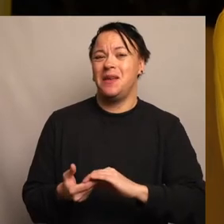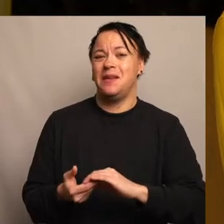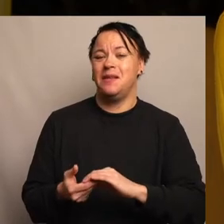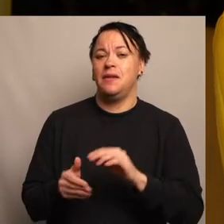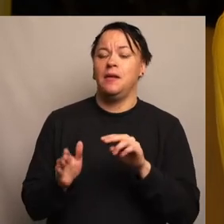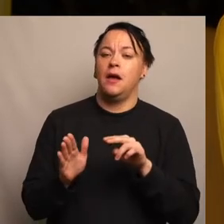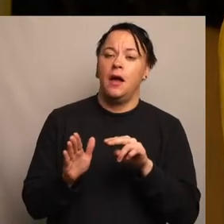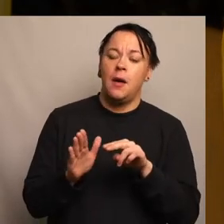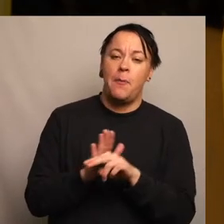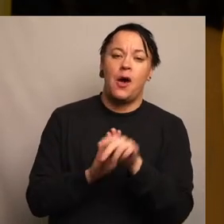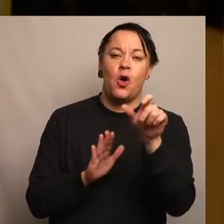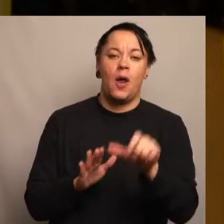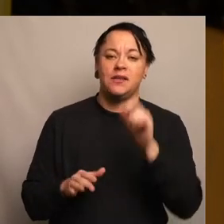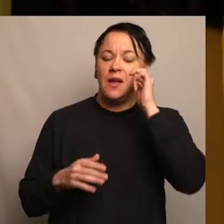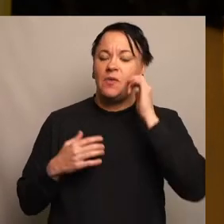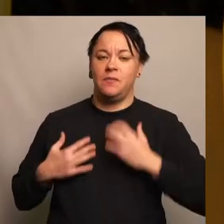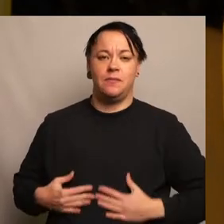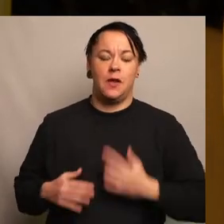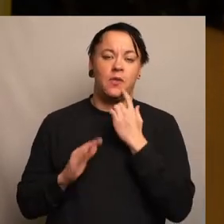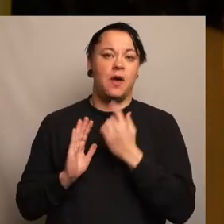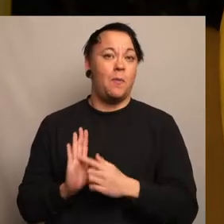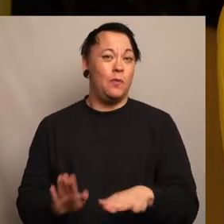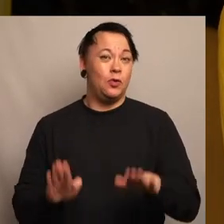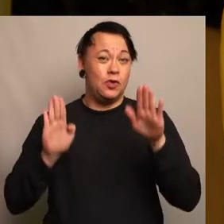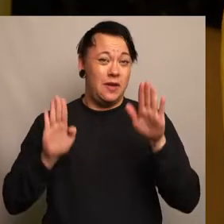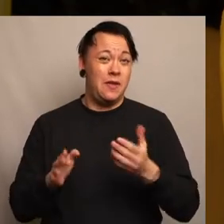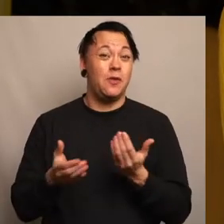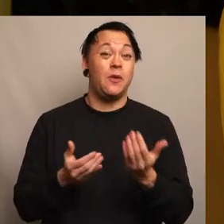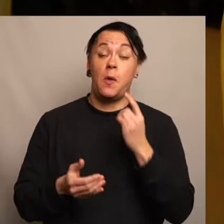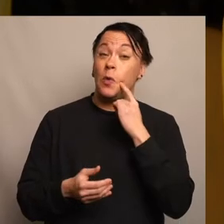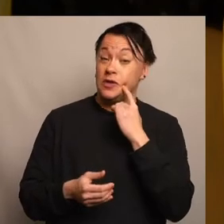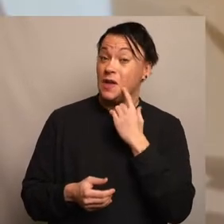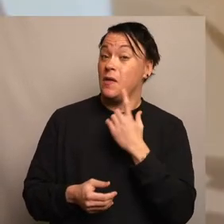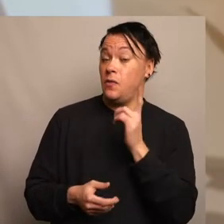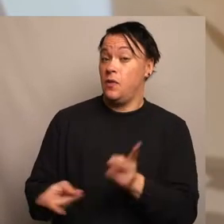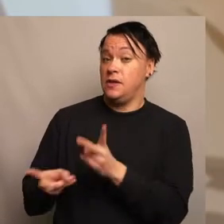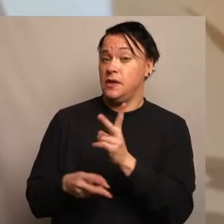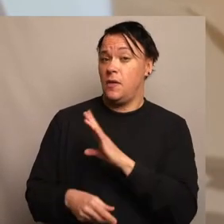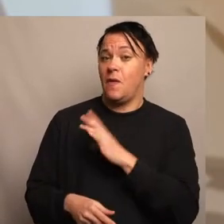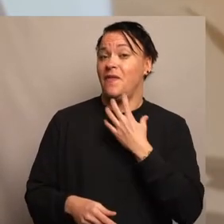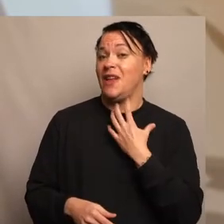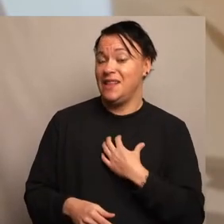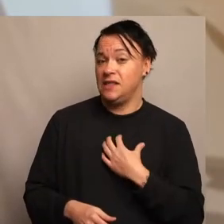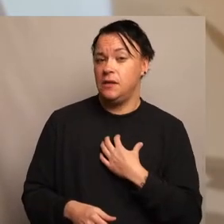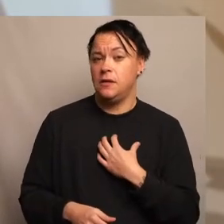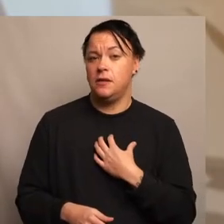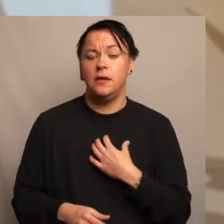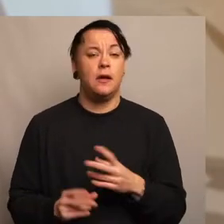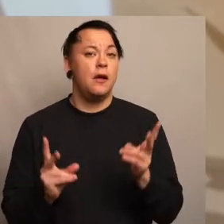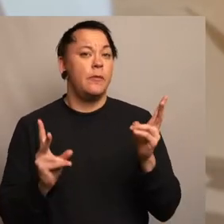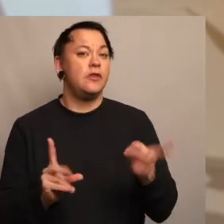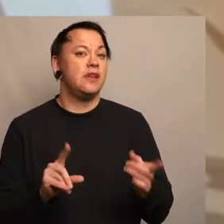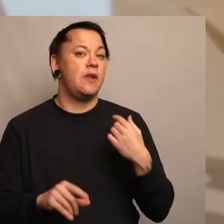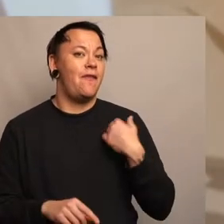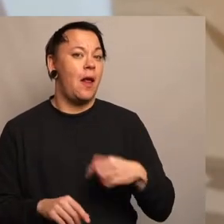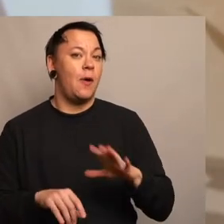fetish for some people, and yeah. But there is always this kind of a white saviorism in also the queer,